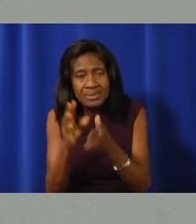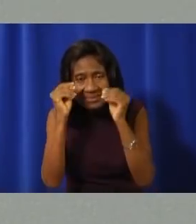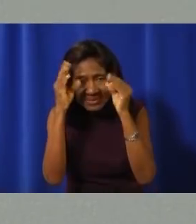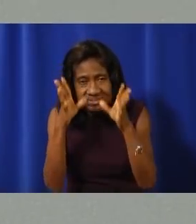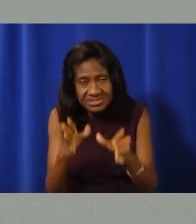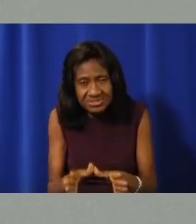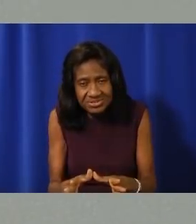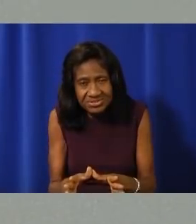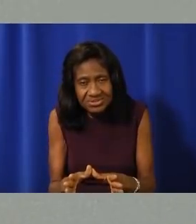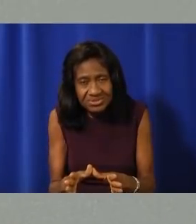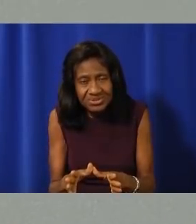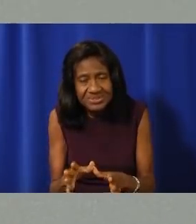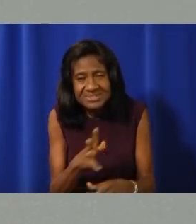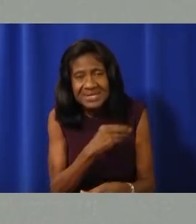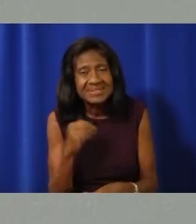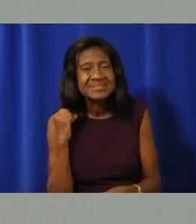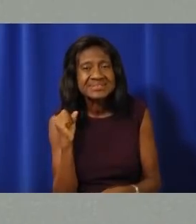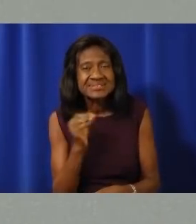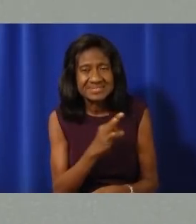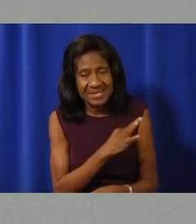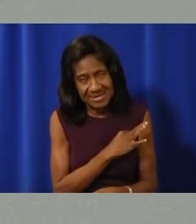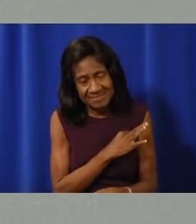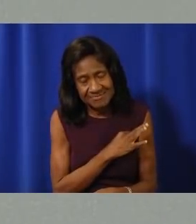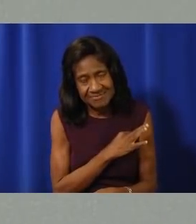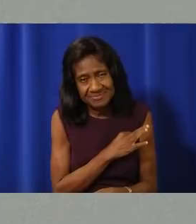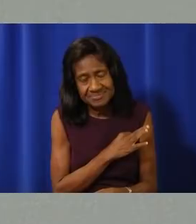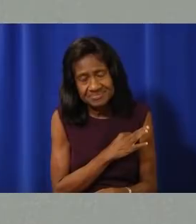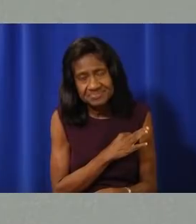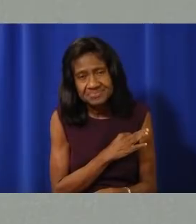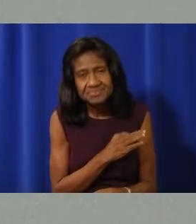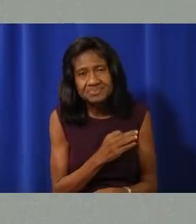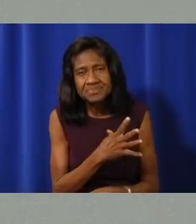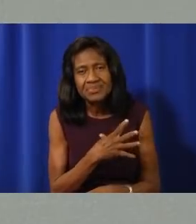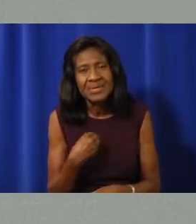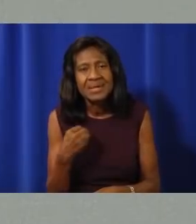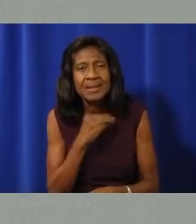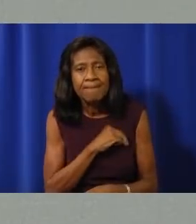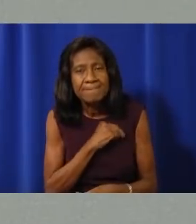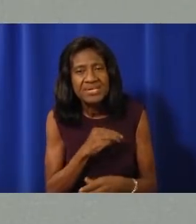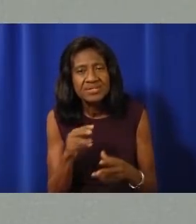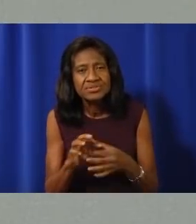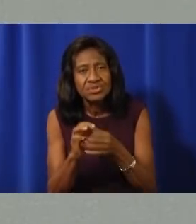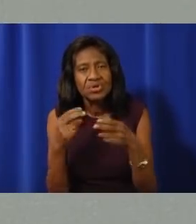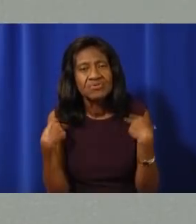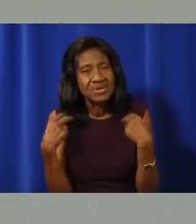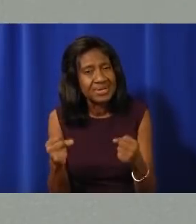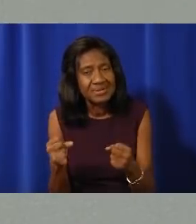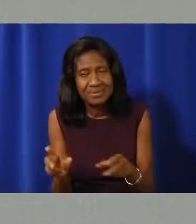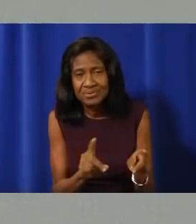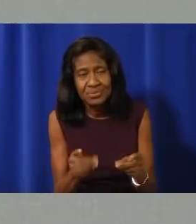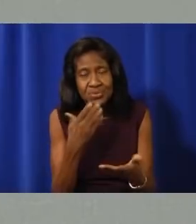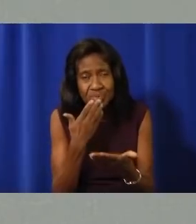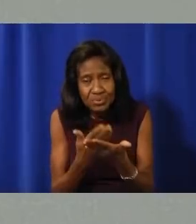colleague, Minister Turner, from her health perspective, has done an excellent job,